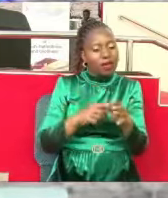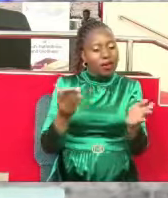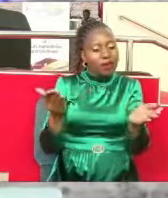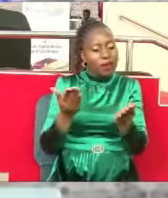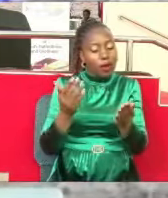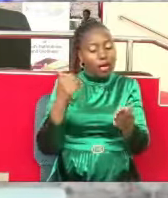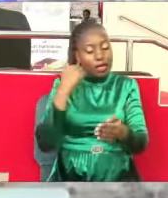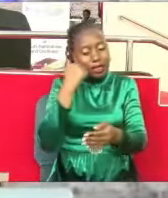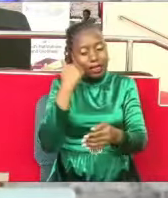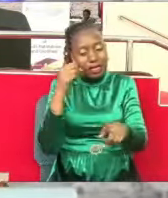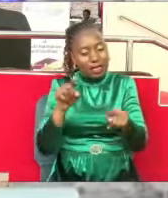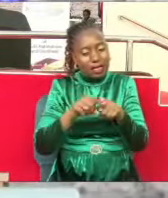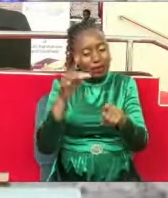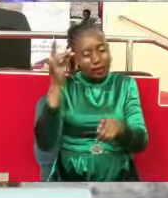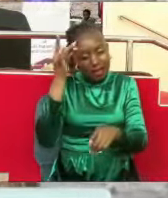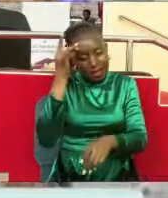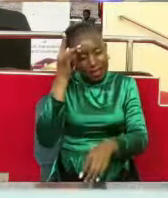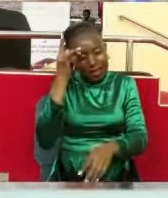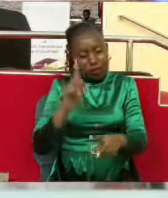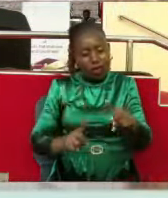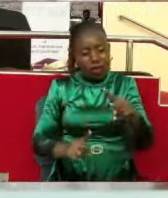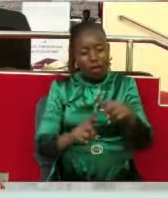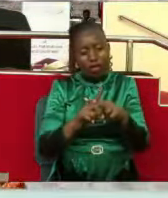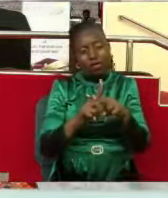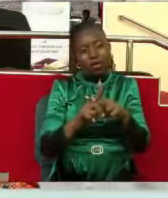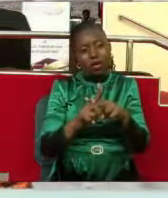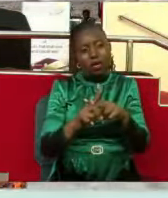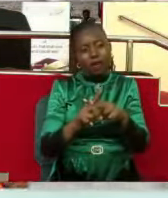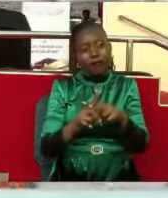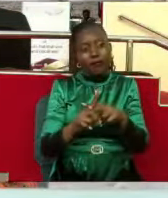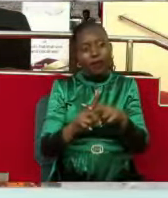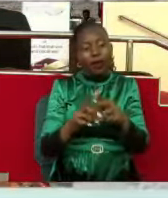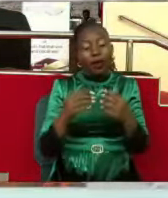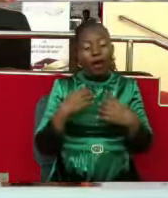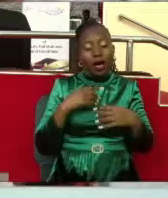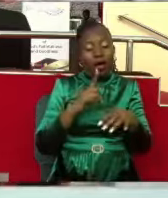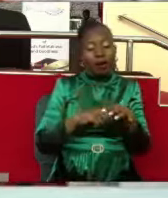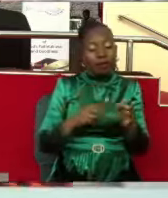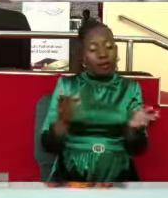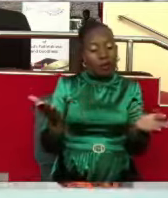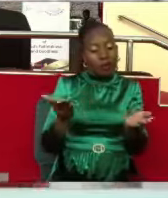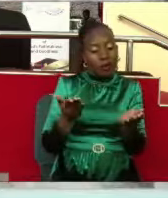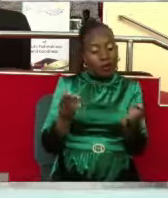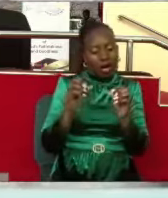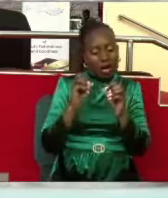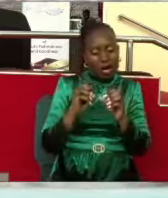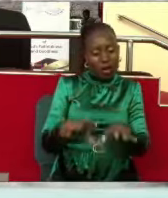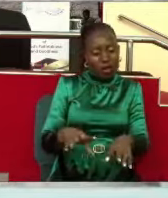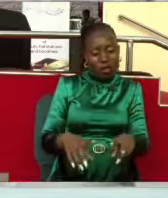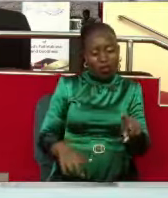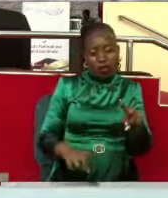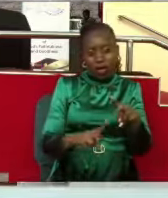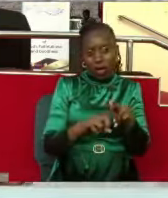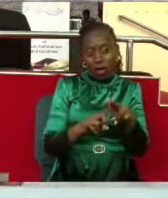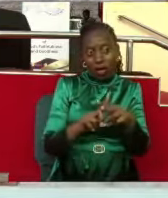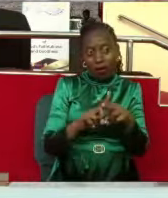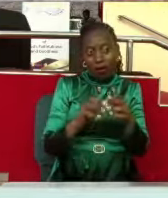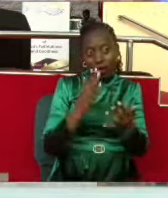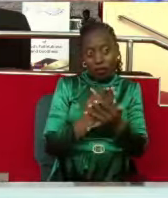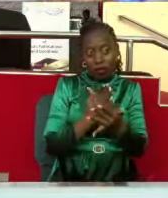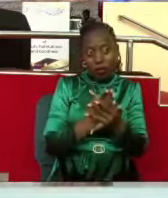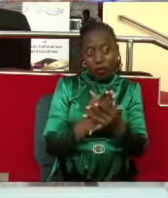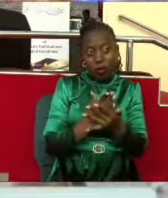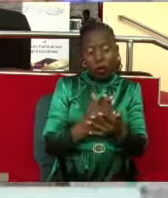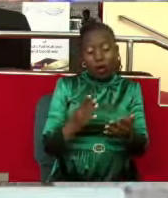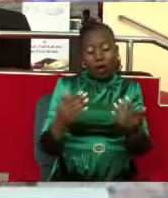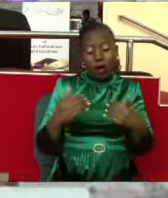and diseases will strike. Kuna wakati magonjwa yatainuka. There are times when losses will strike. Kuna wakati kutakuwa na hasara.